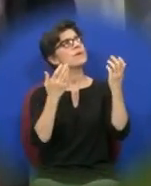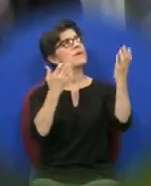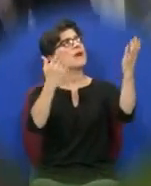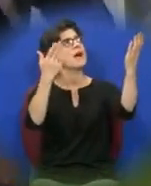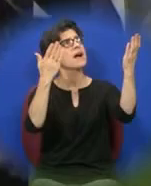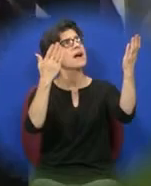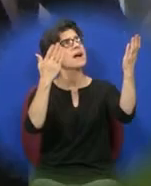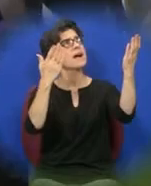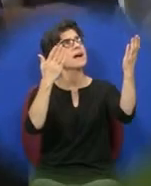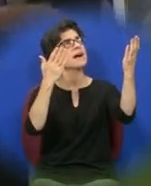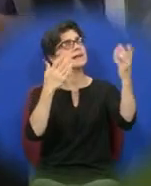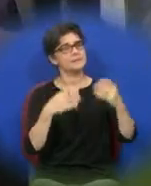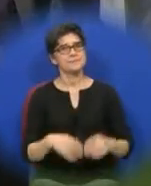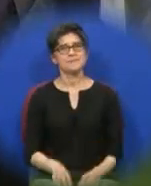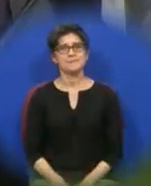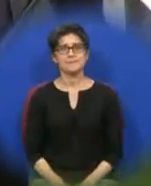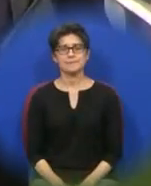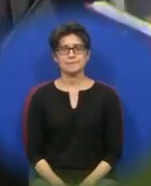hallelujah.